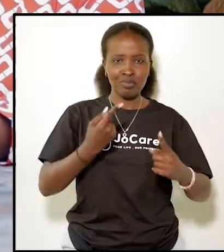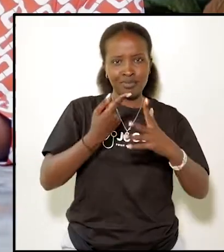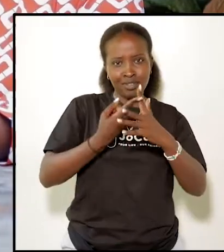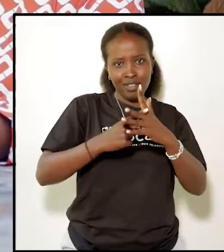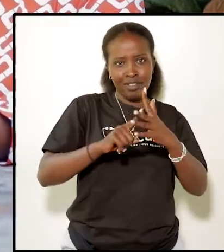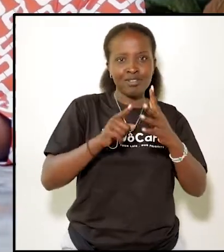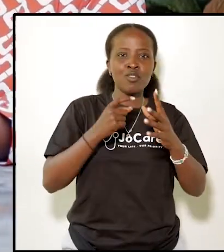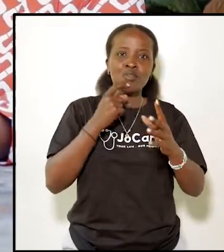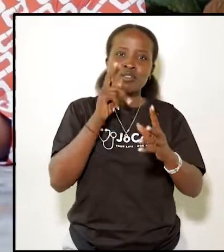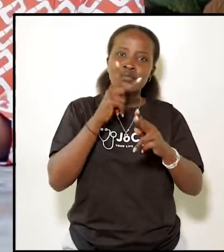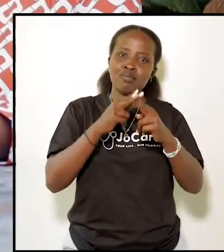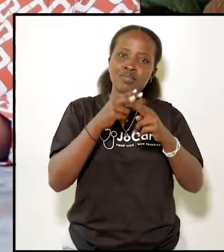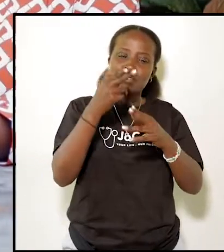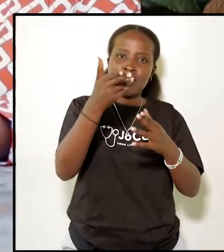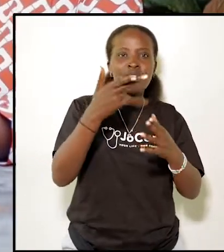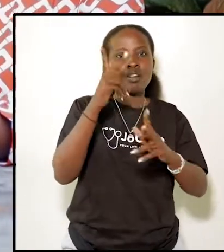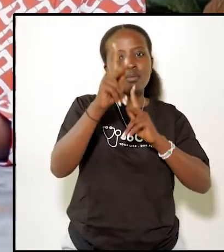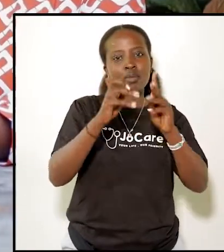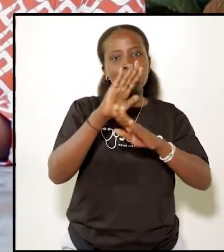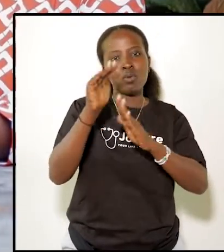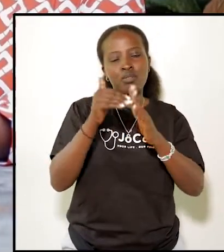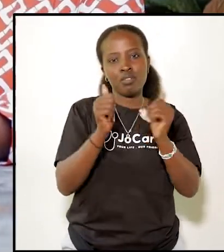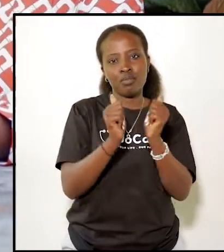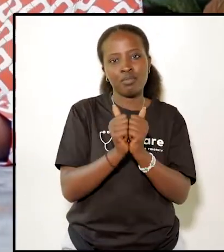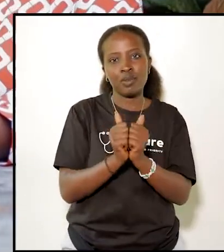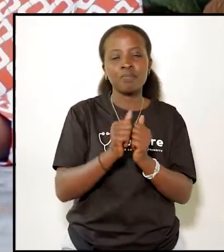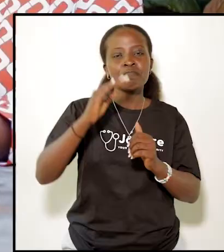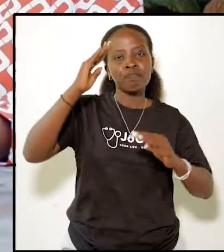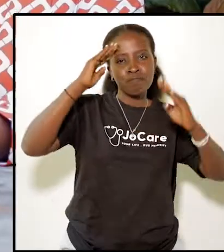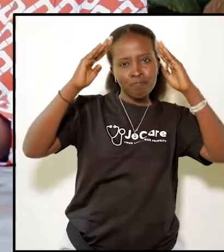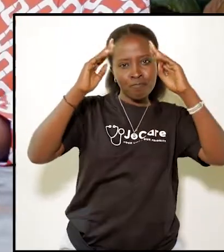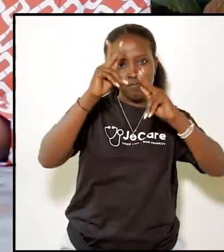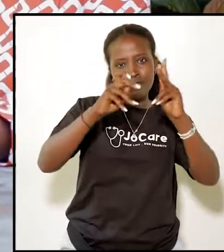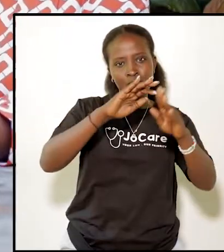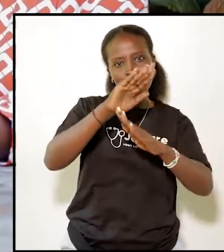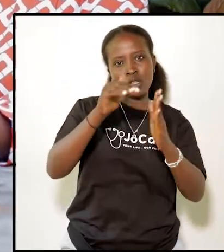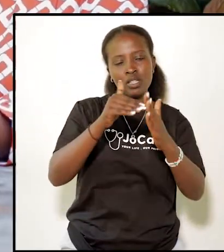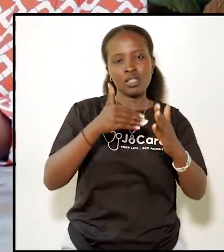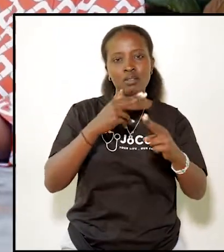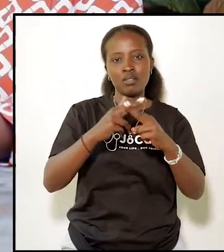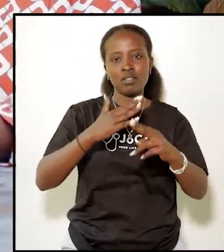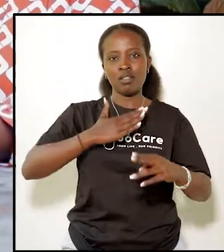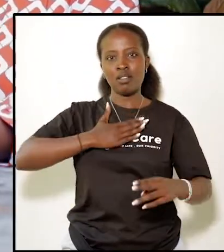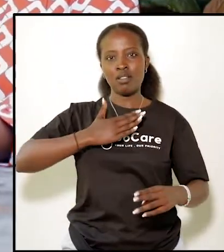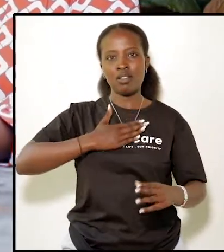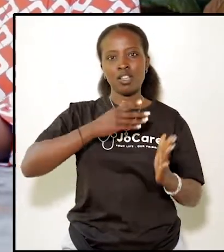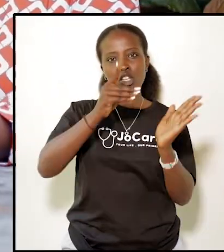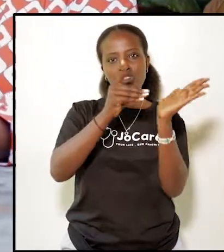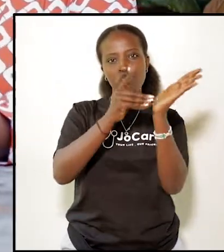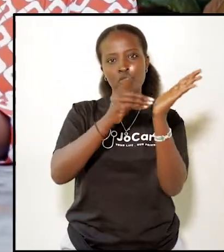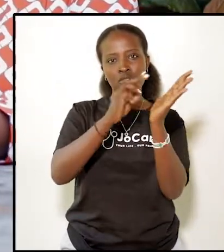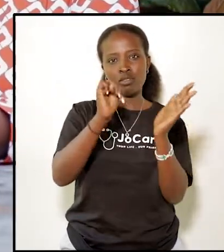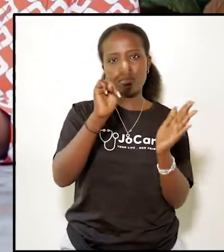by introducing yourself for our audience? Hello everyone, my name is